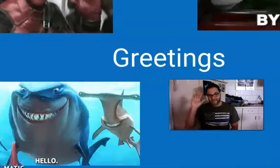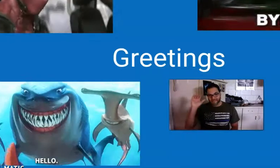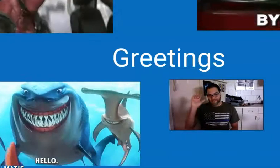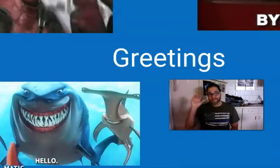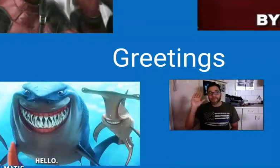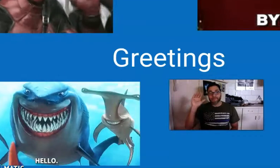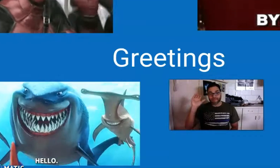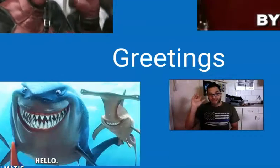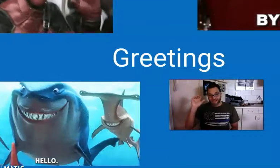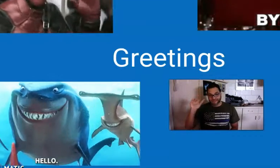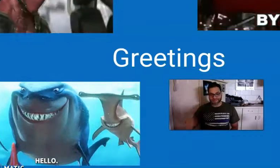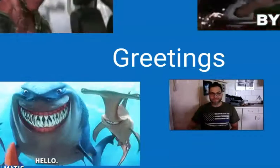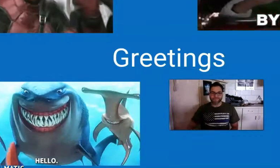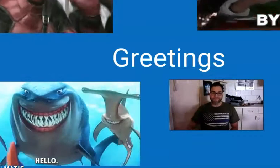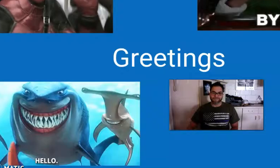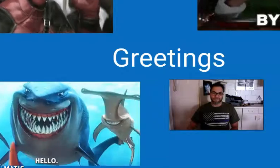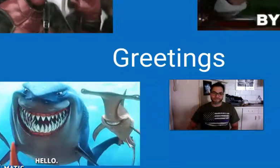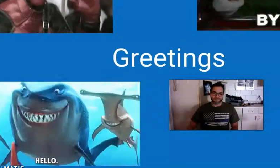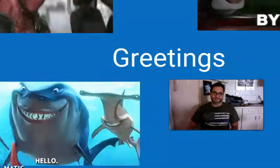Bye, bye.